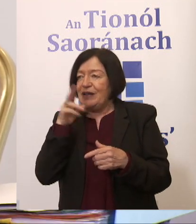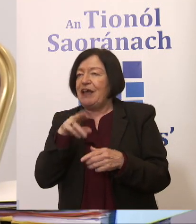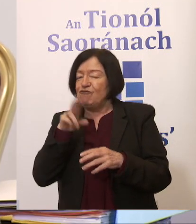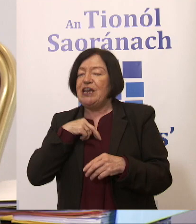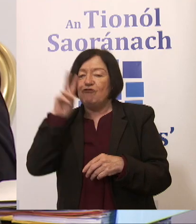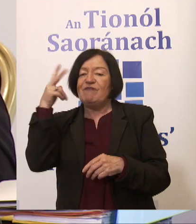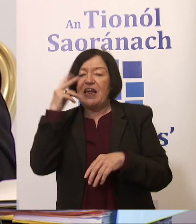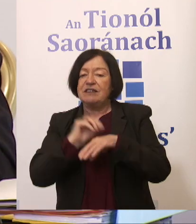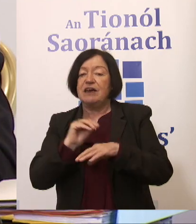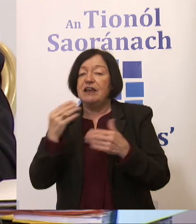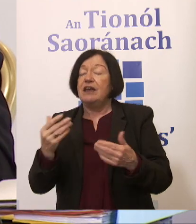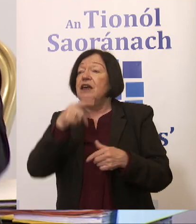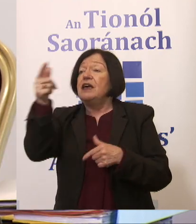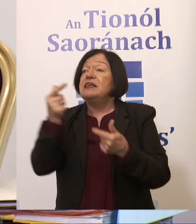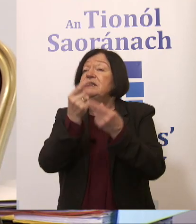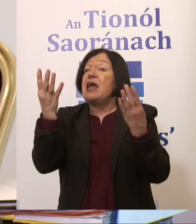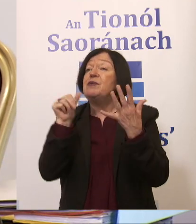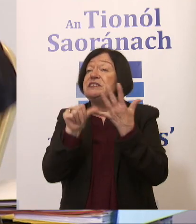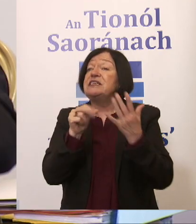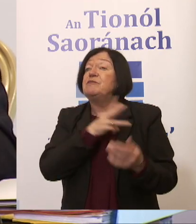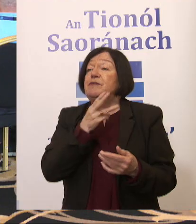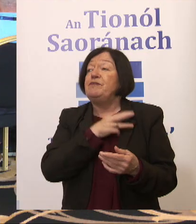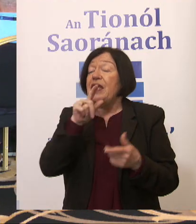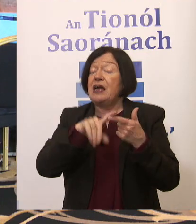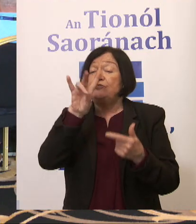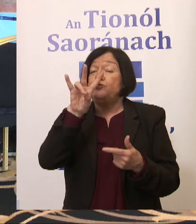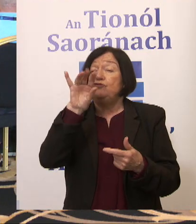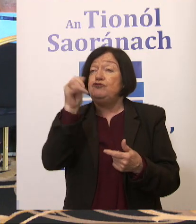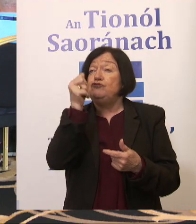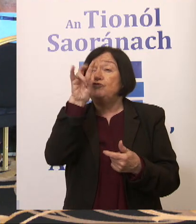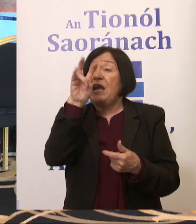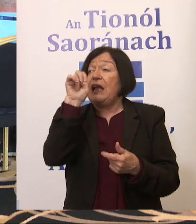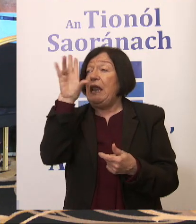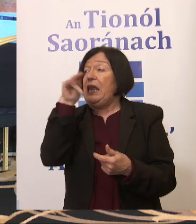thank you. Over to table 6, please, and Jacqueline.